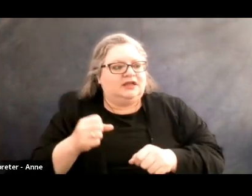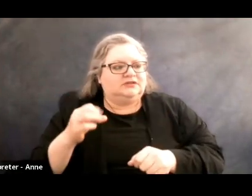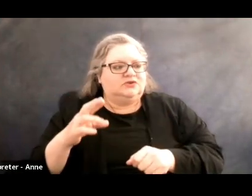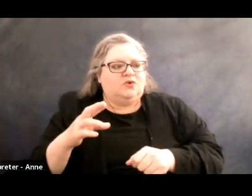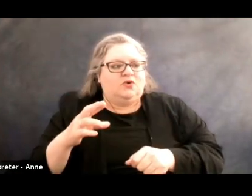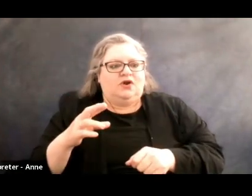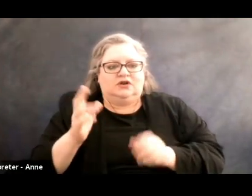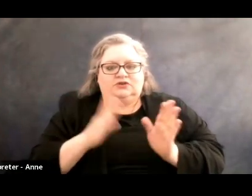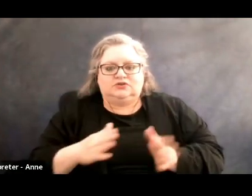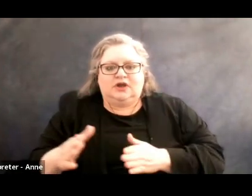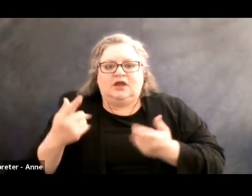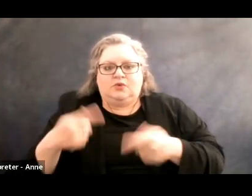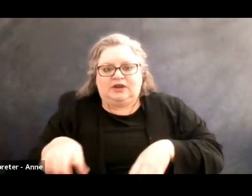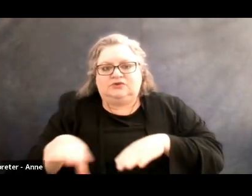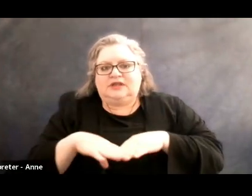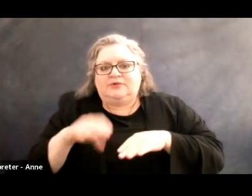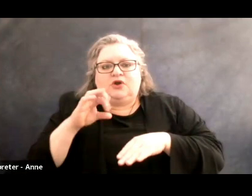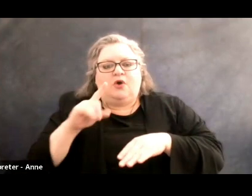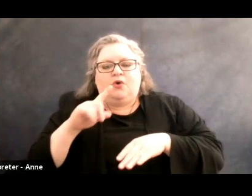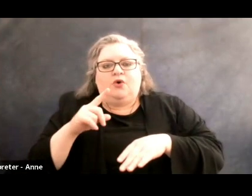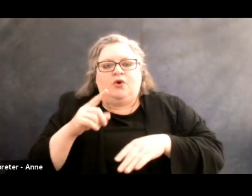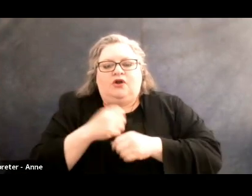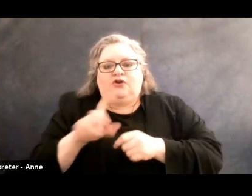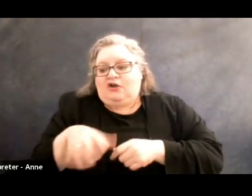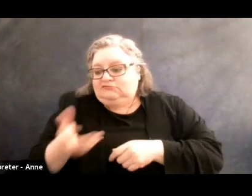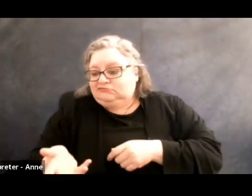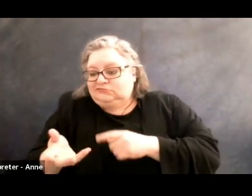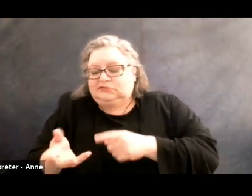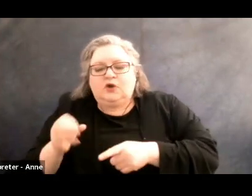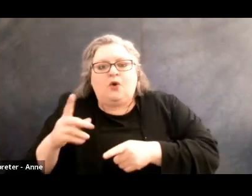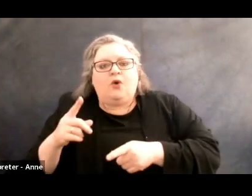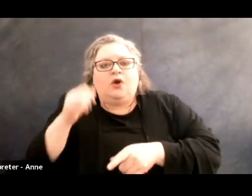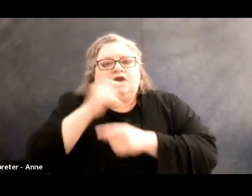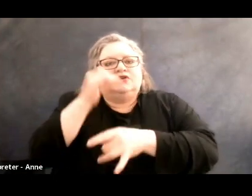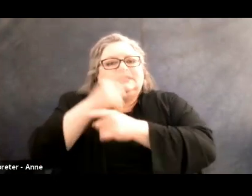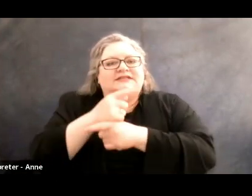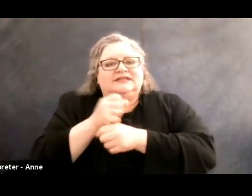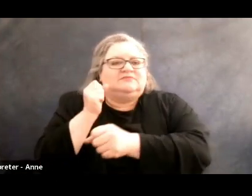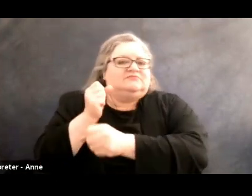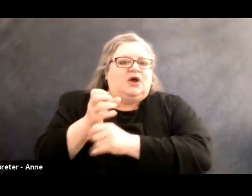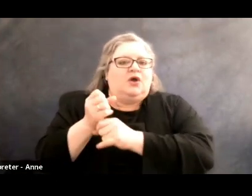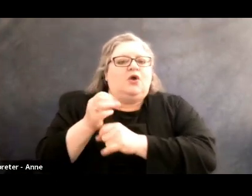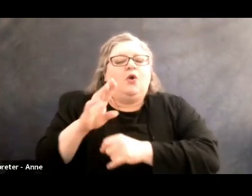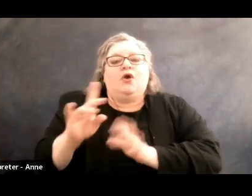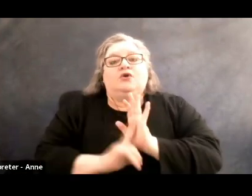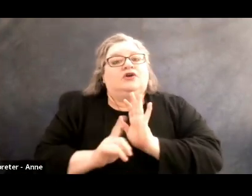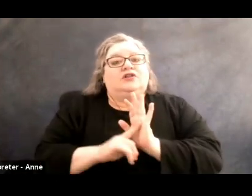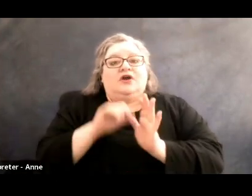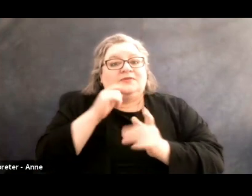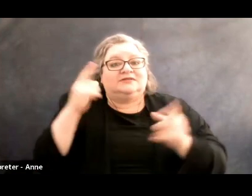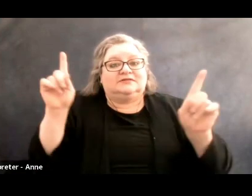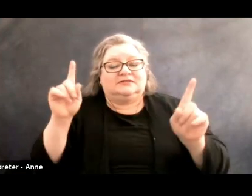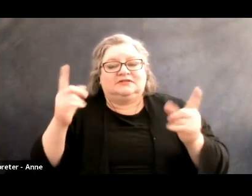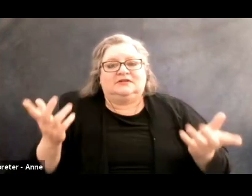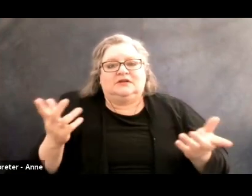when you stub your toe or spill your coffee, or your sibling snaps at you, or your alarm doesn't go off.